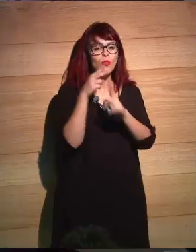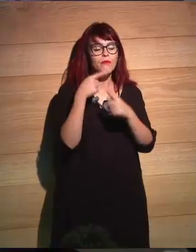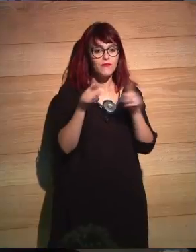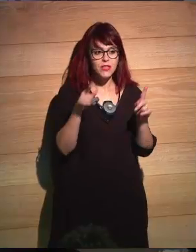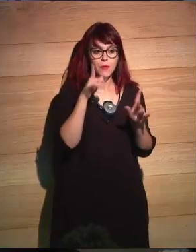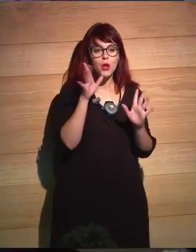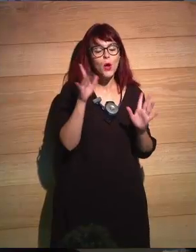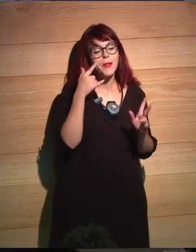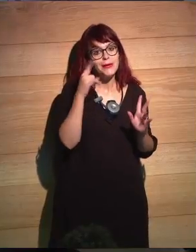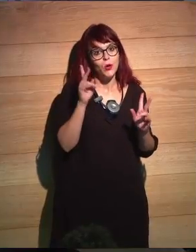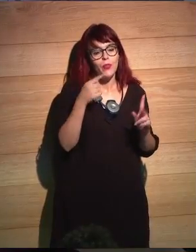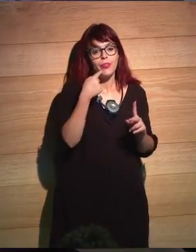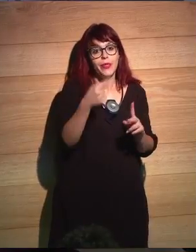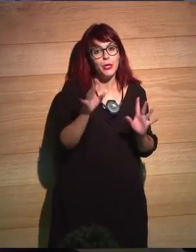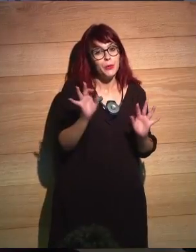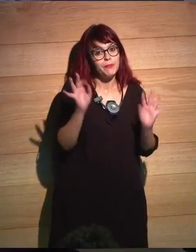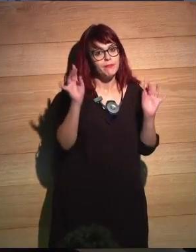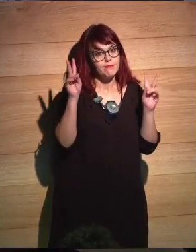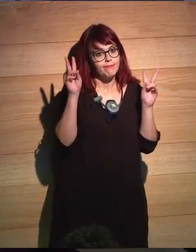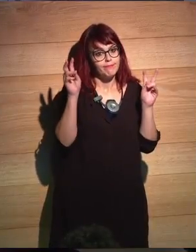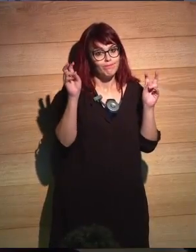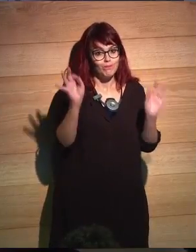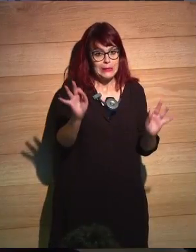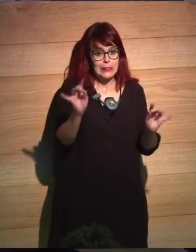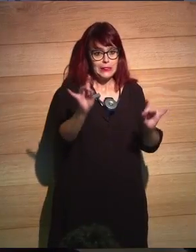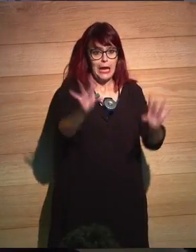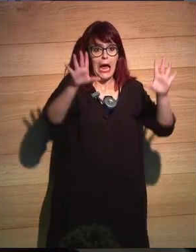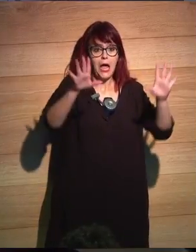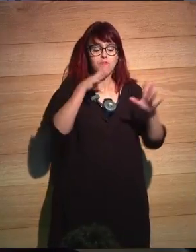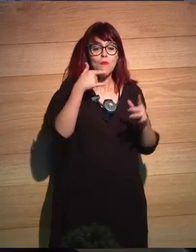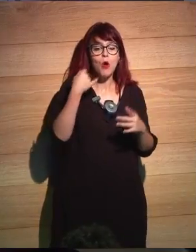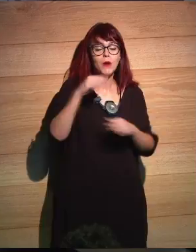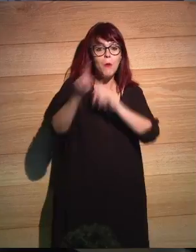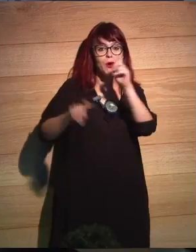writing. I'm going to say this very carefully.